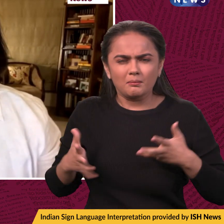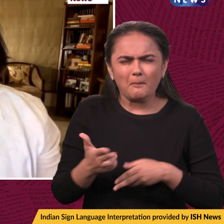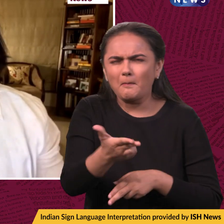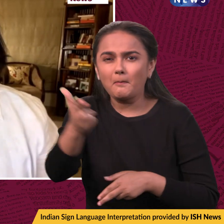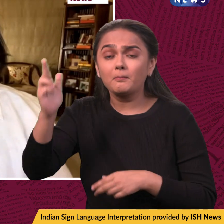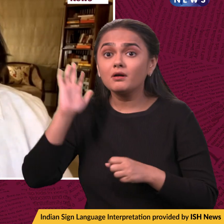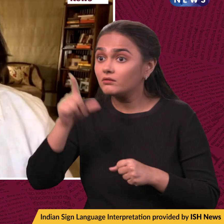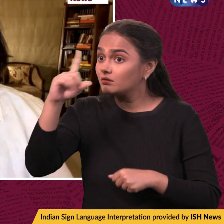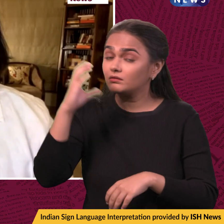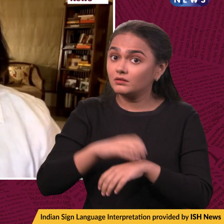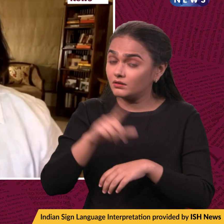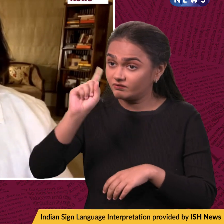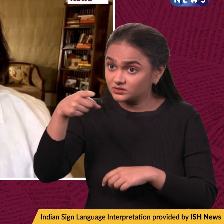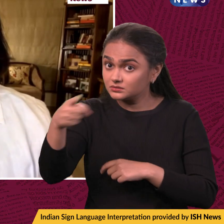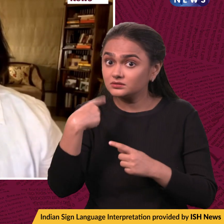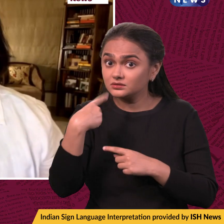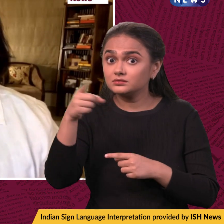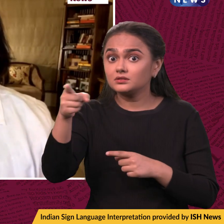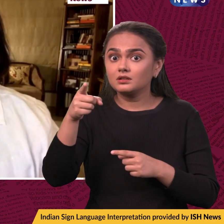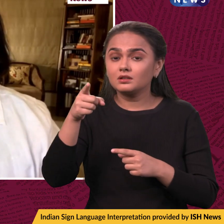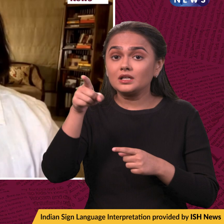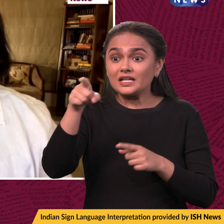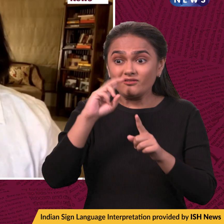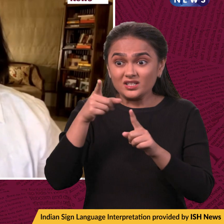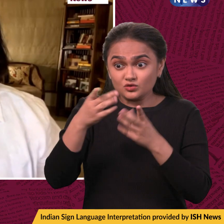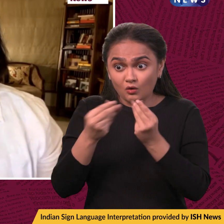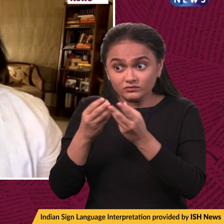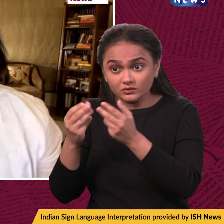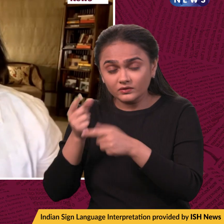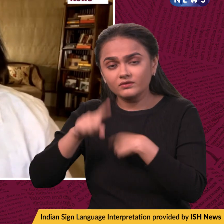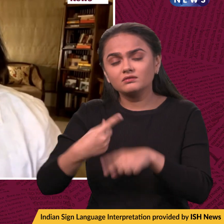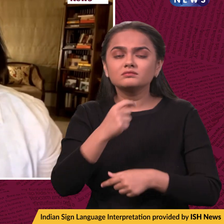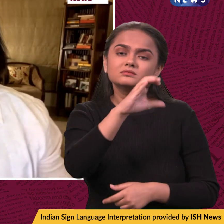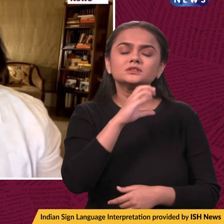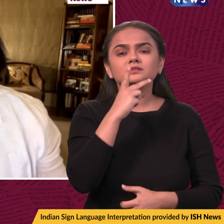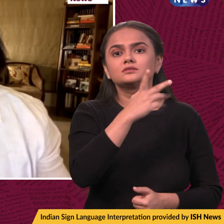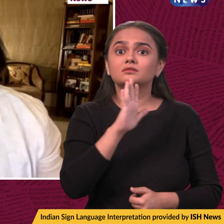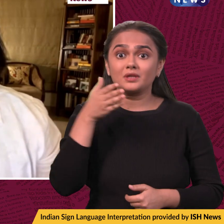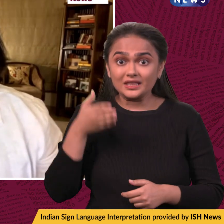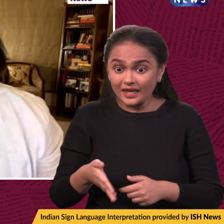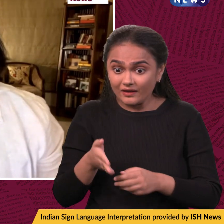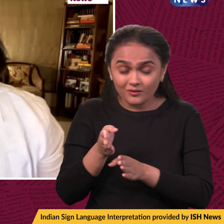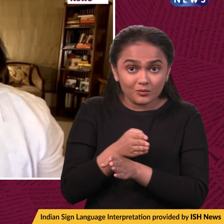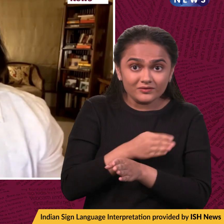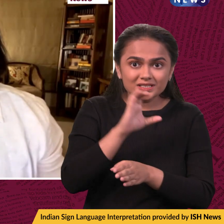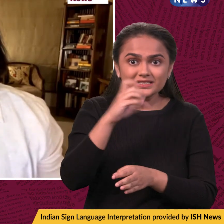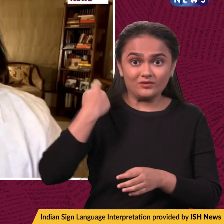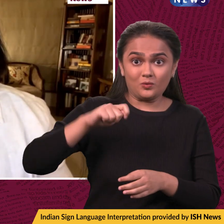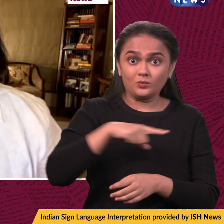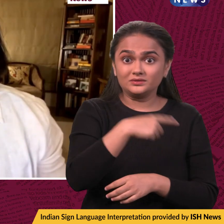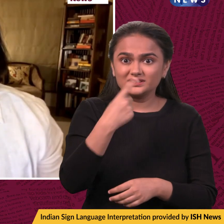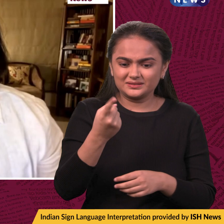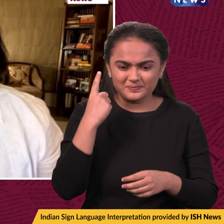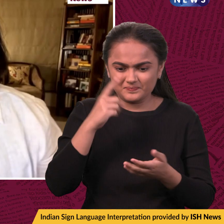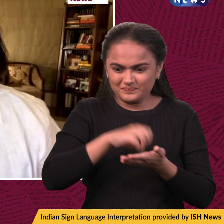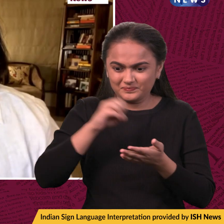21st para-commanders of the Indian Armed Forces are brought to justice before the Civil Code of Law and repeal the